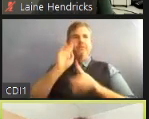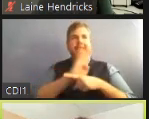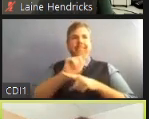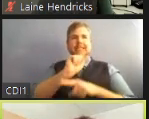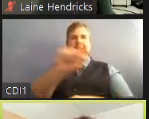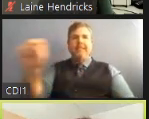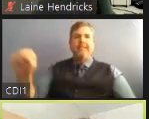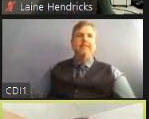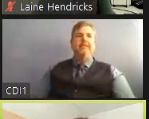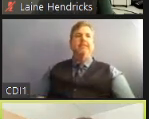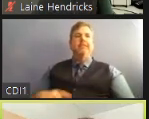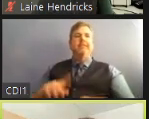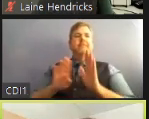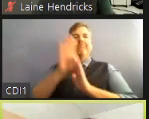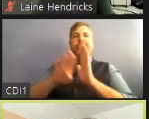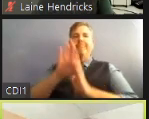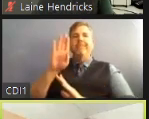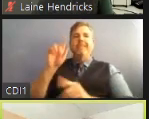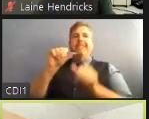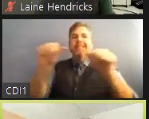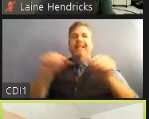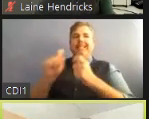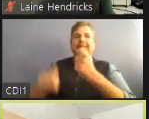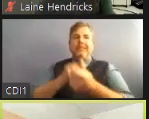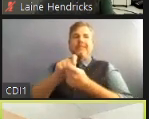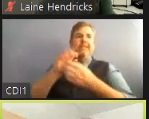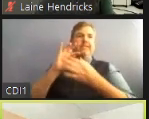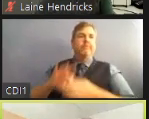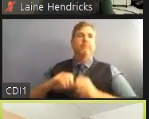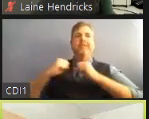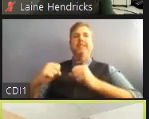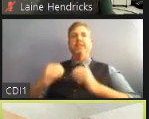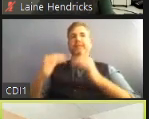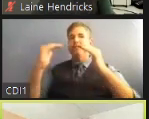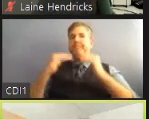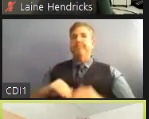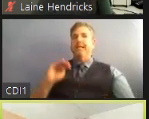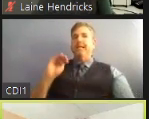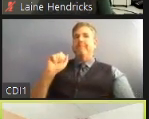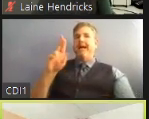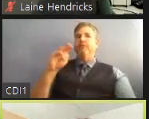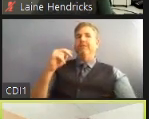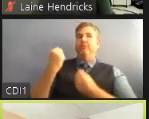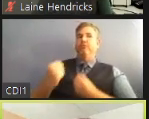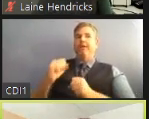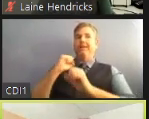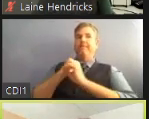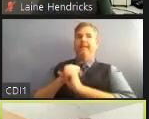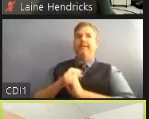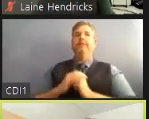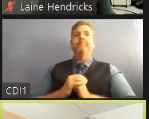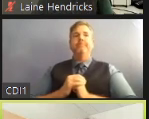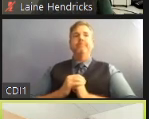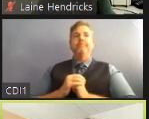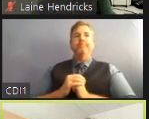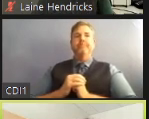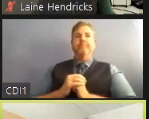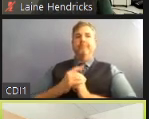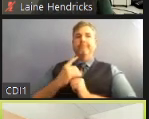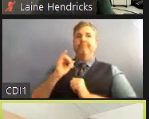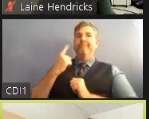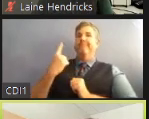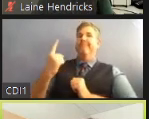Marin Strong campaign. This is an exciting initiative where a Canal-owned and operated business called Equipe is making